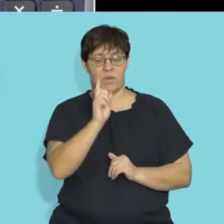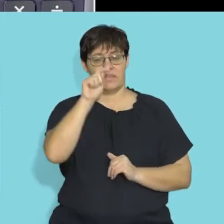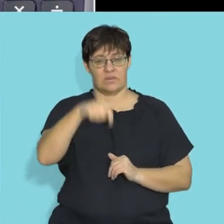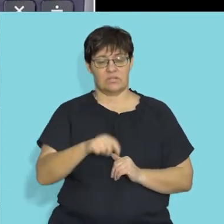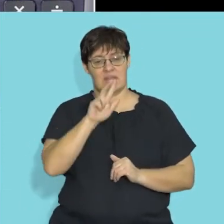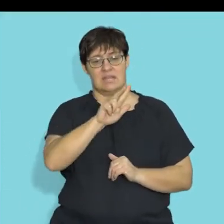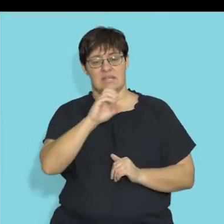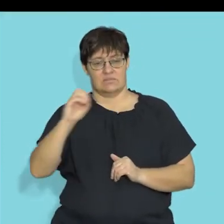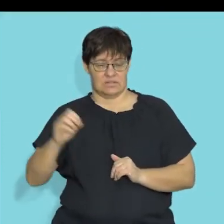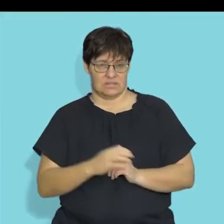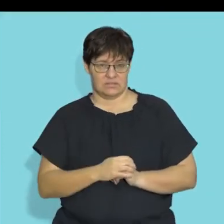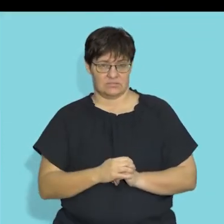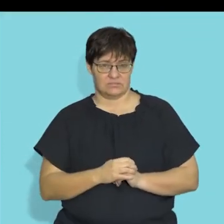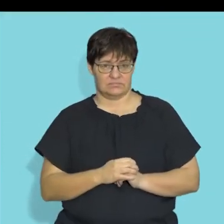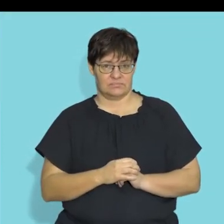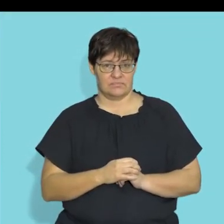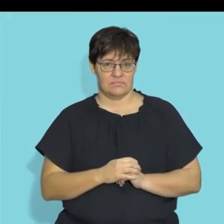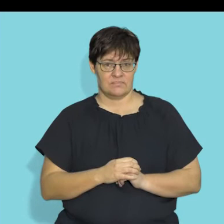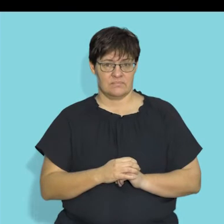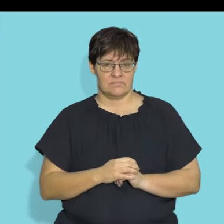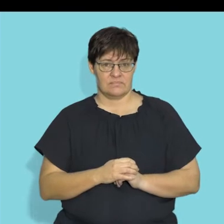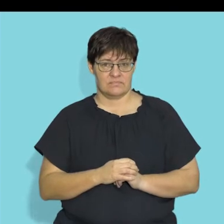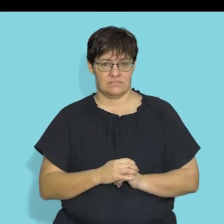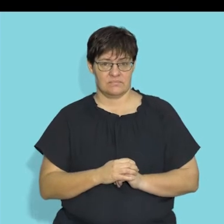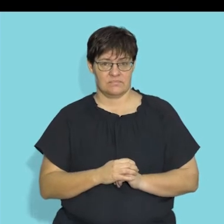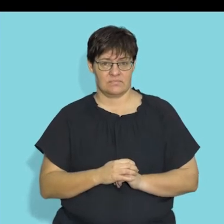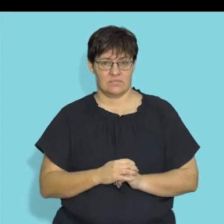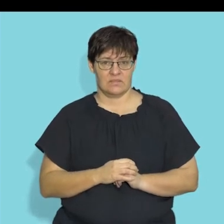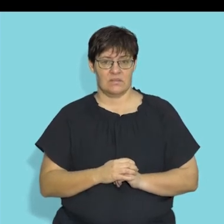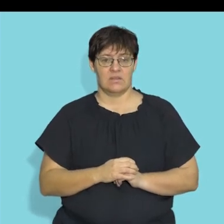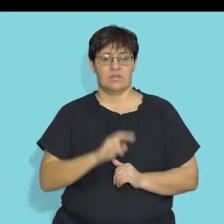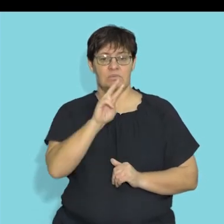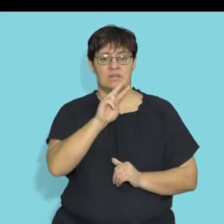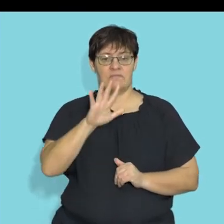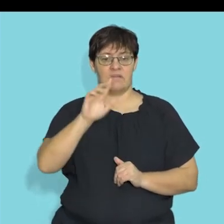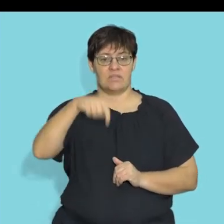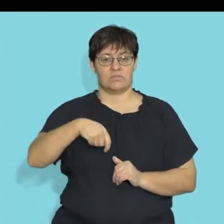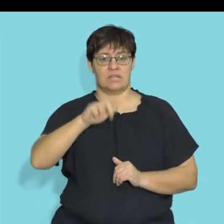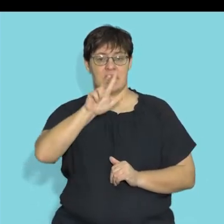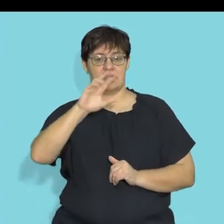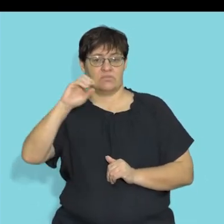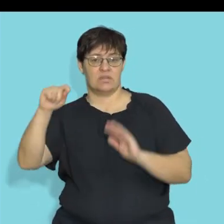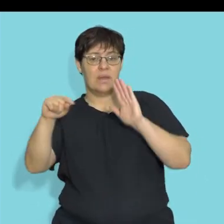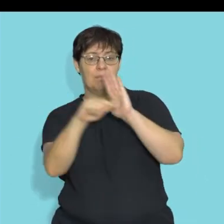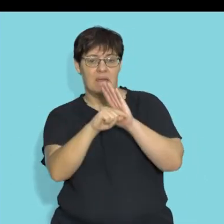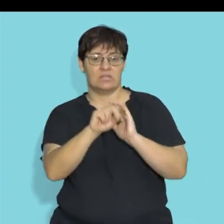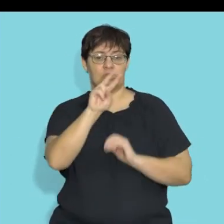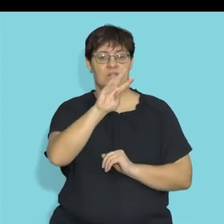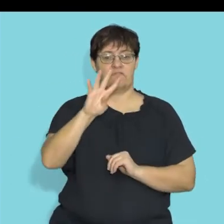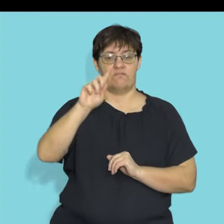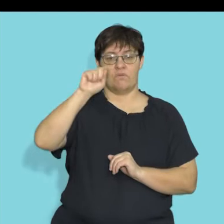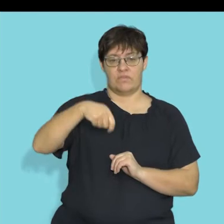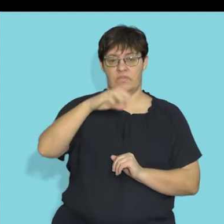is 1,800. Okay, now, there we go. 25,800 minus